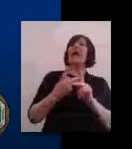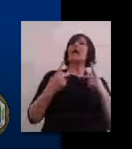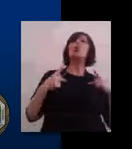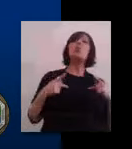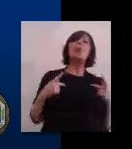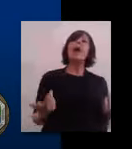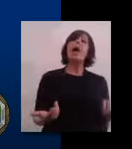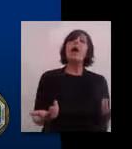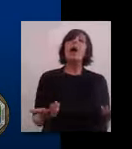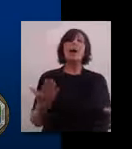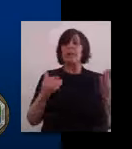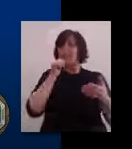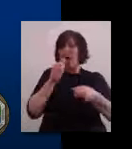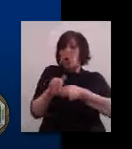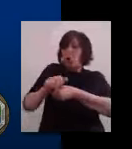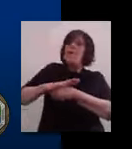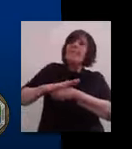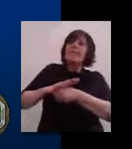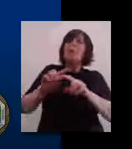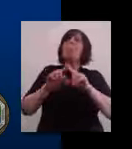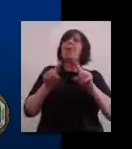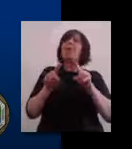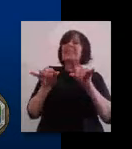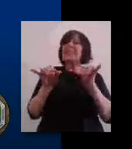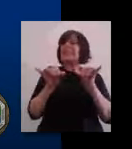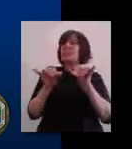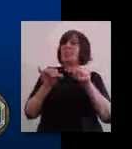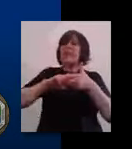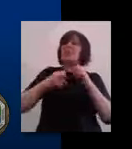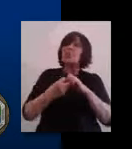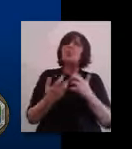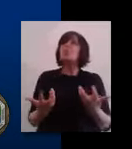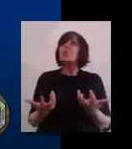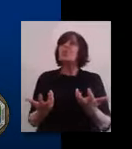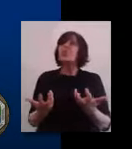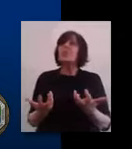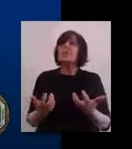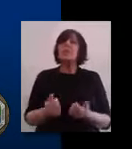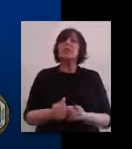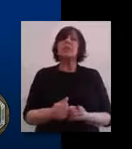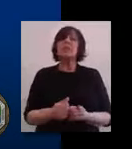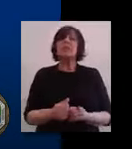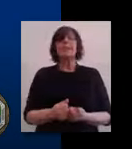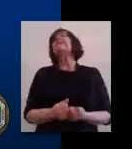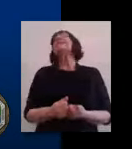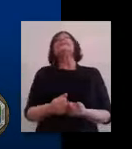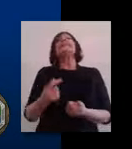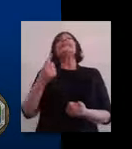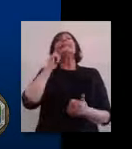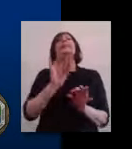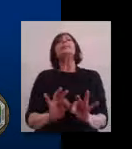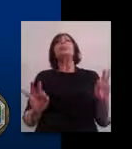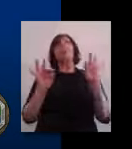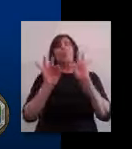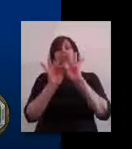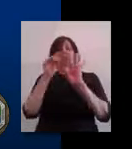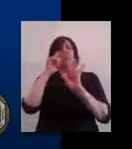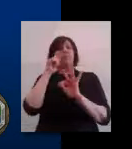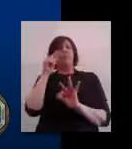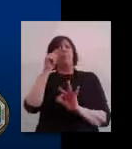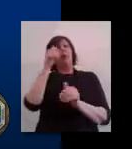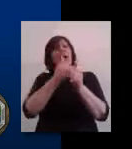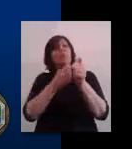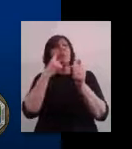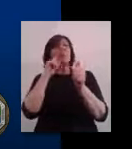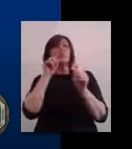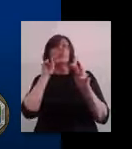COVID-19 pneumonia, but a pneumonia from a bacterial infection or bronchitis. So I think it's important for media and others to keep track of that number with